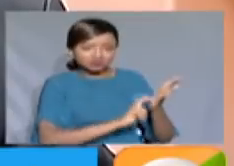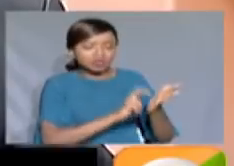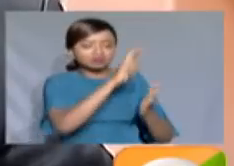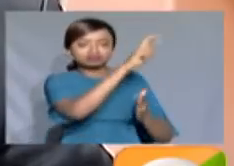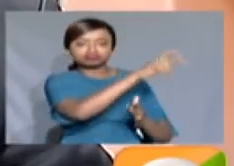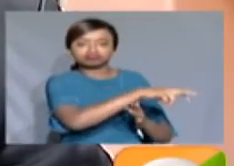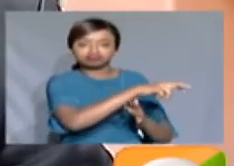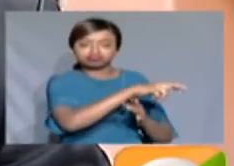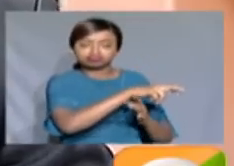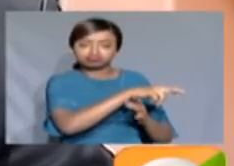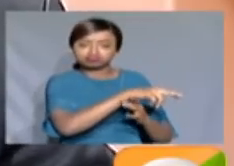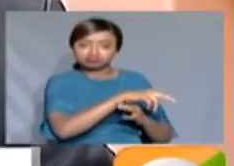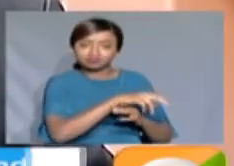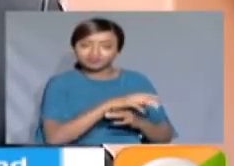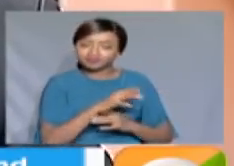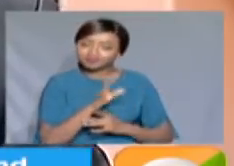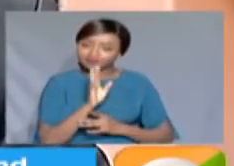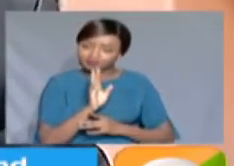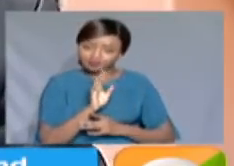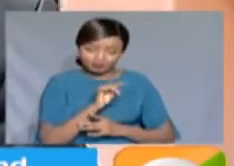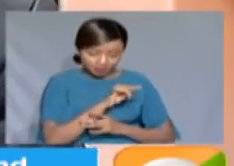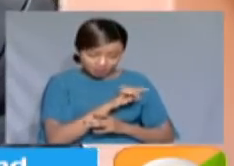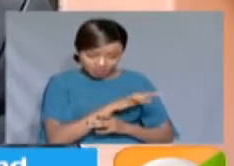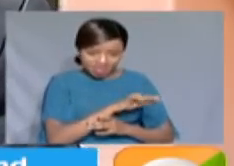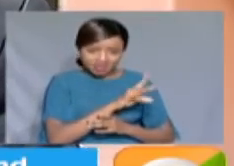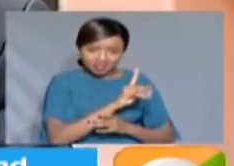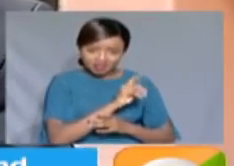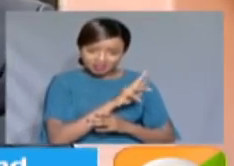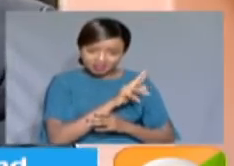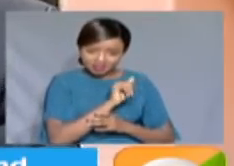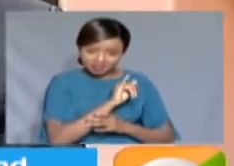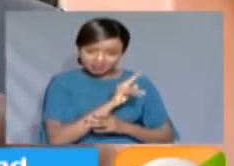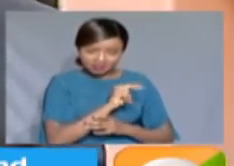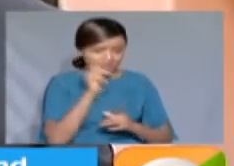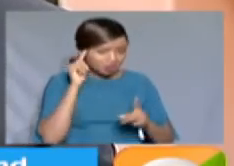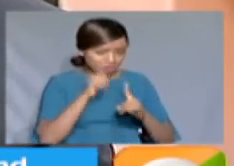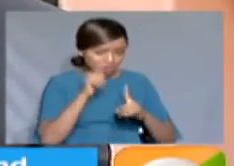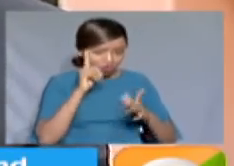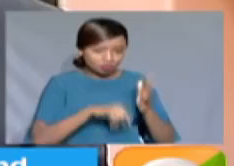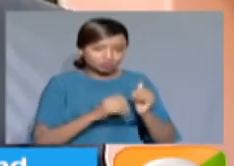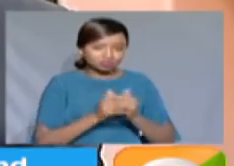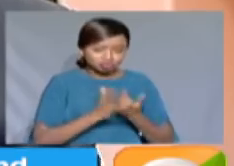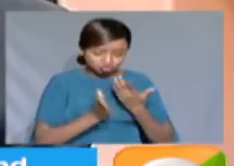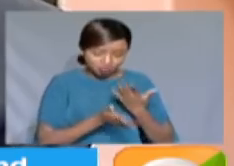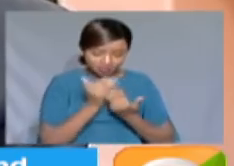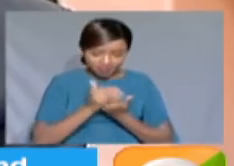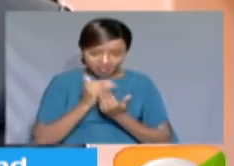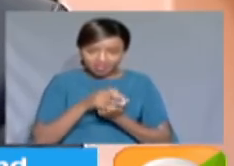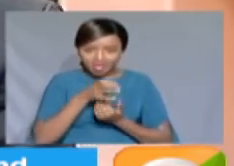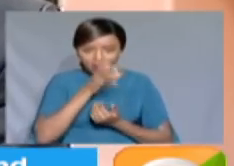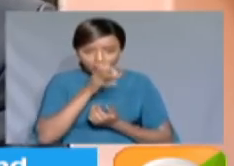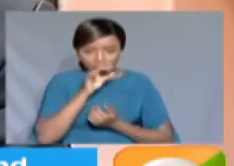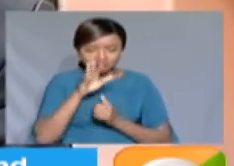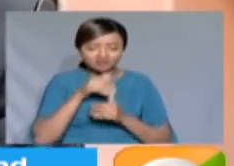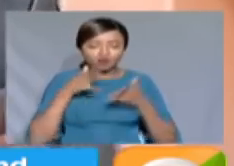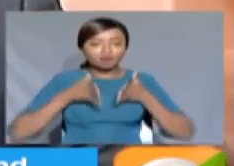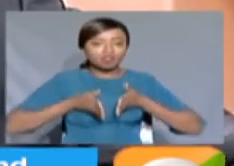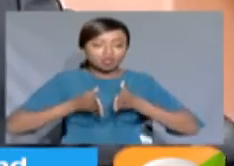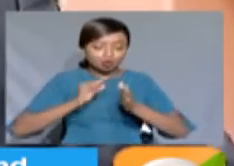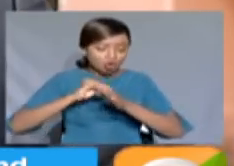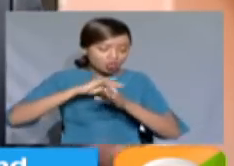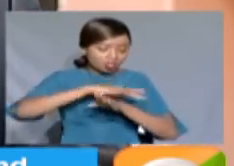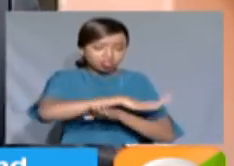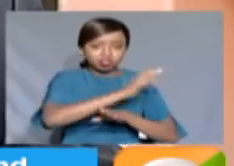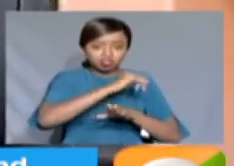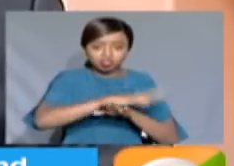What is happening is that that drain actually is constructed to actually take care of the water of the drain, of the road, as well